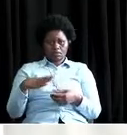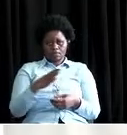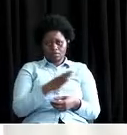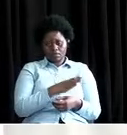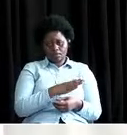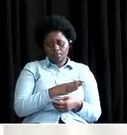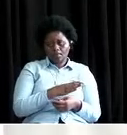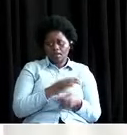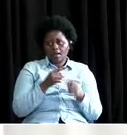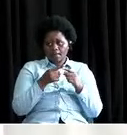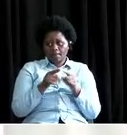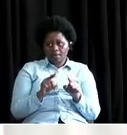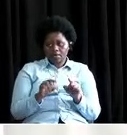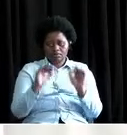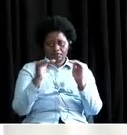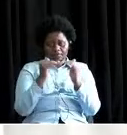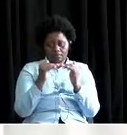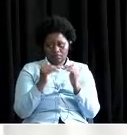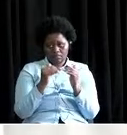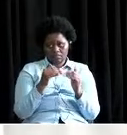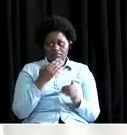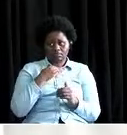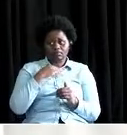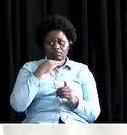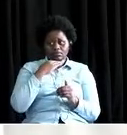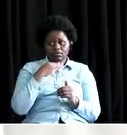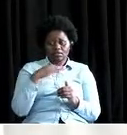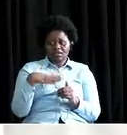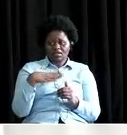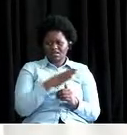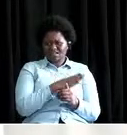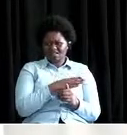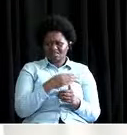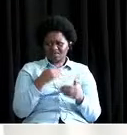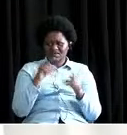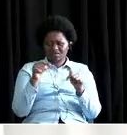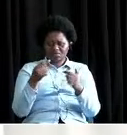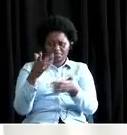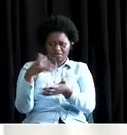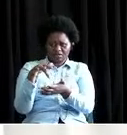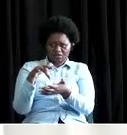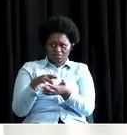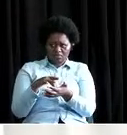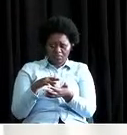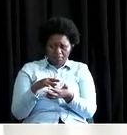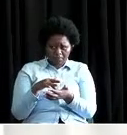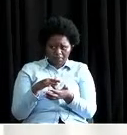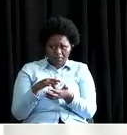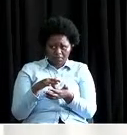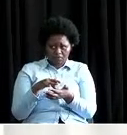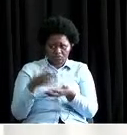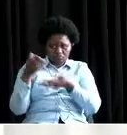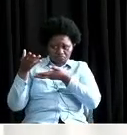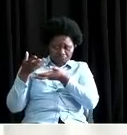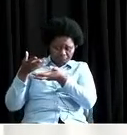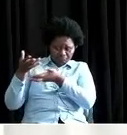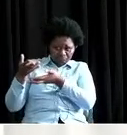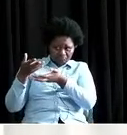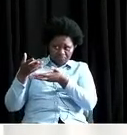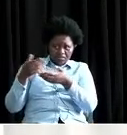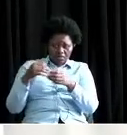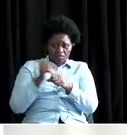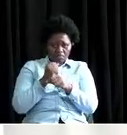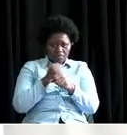But fair enough, the councillors may not be in a position to engage or make